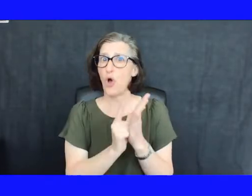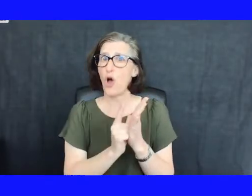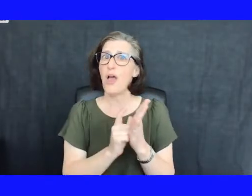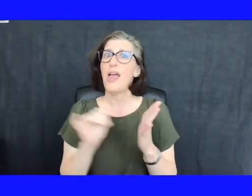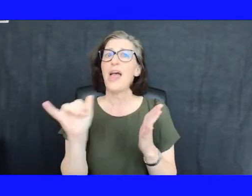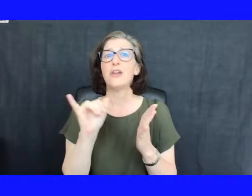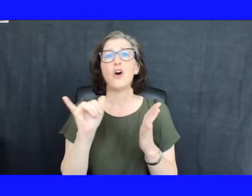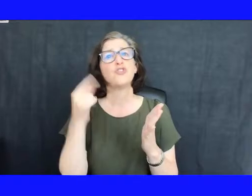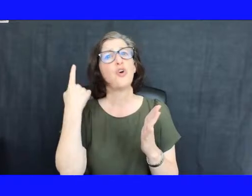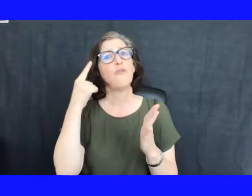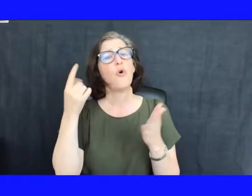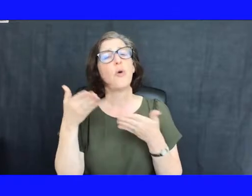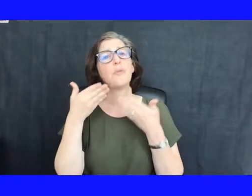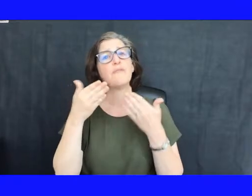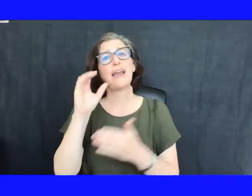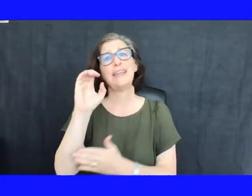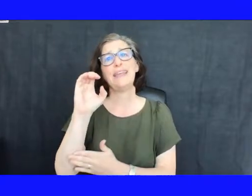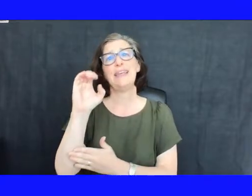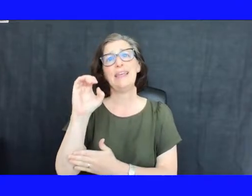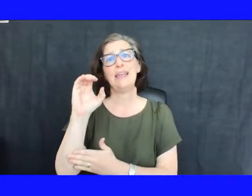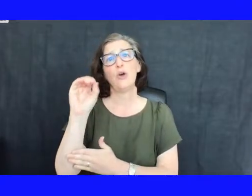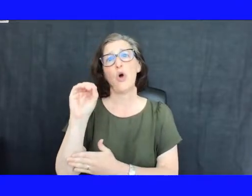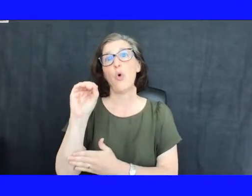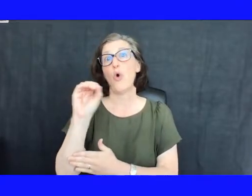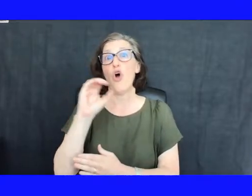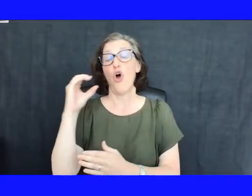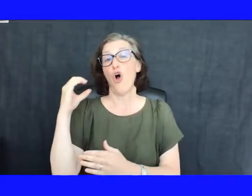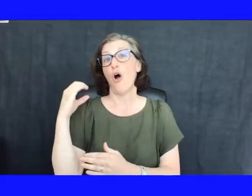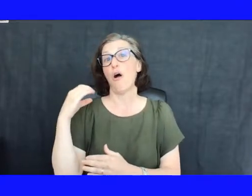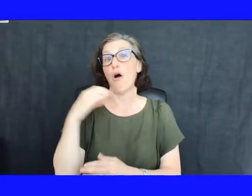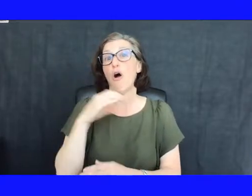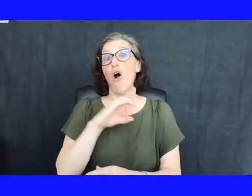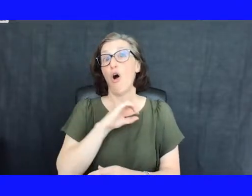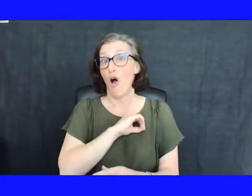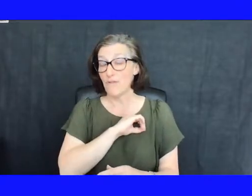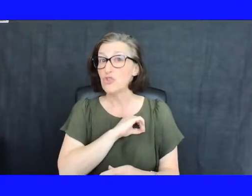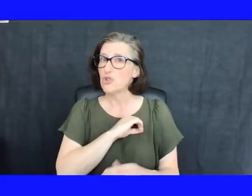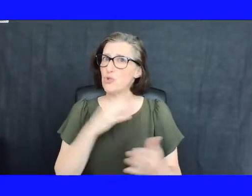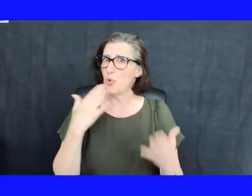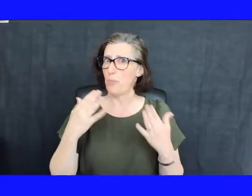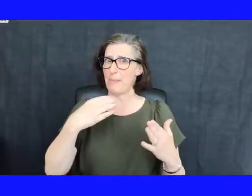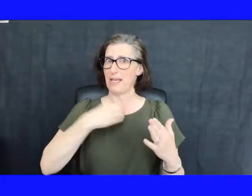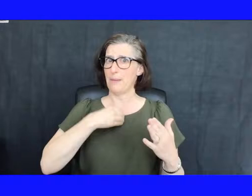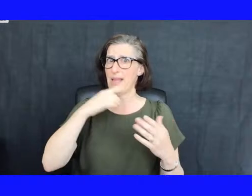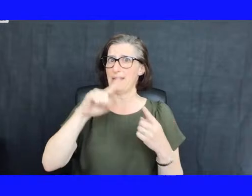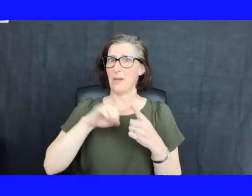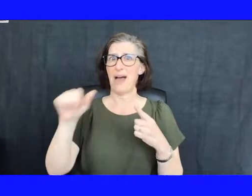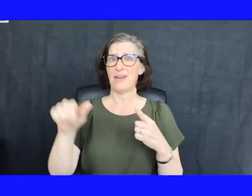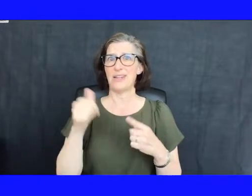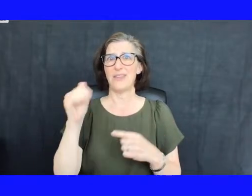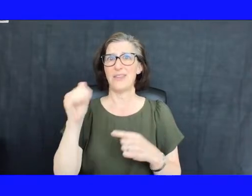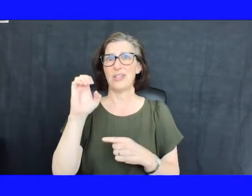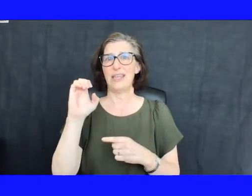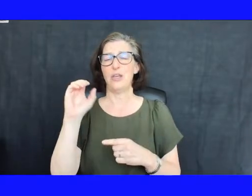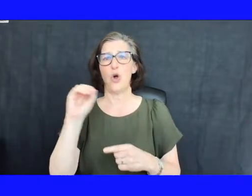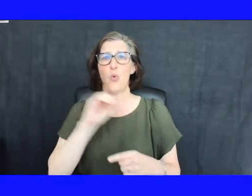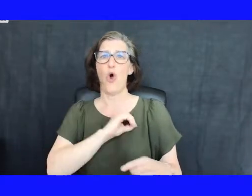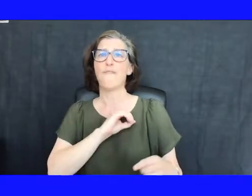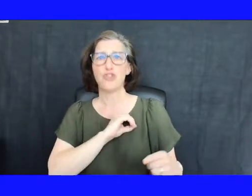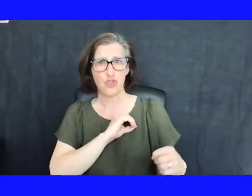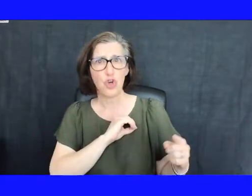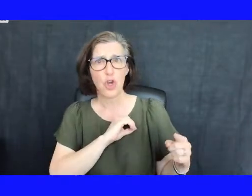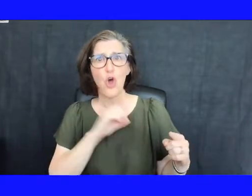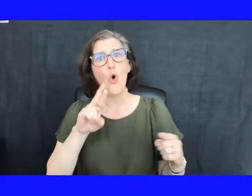you. Do you have any questions? Thank you, Blanche. Let me poll the members